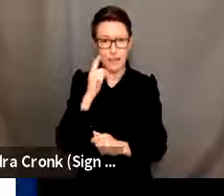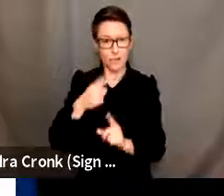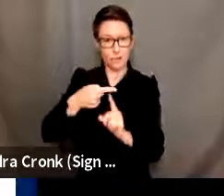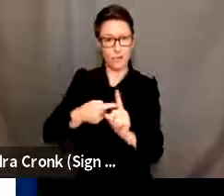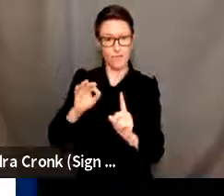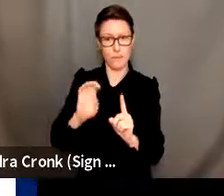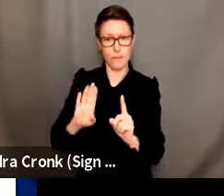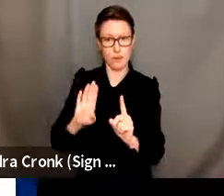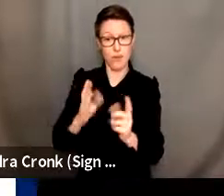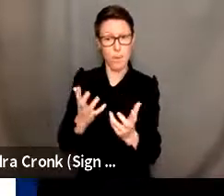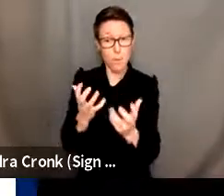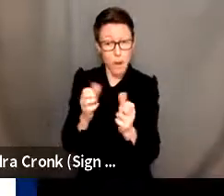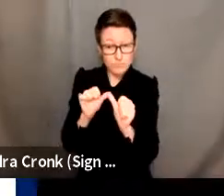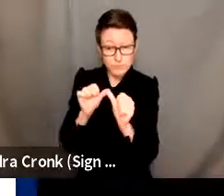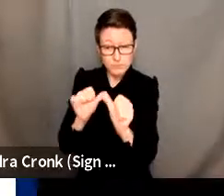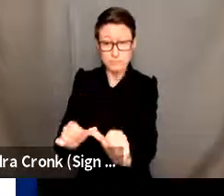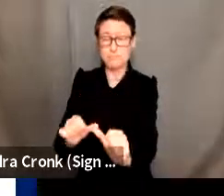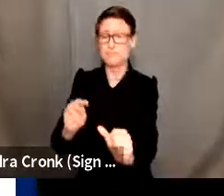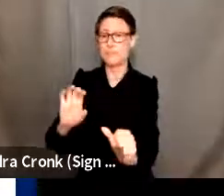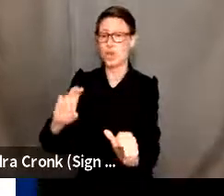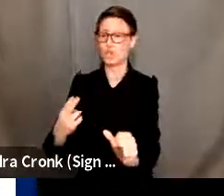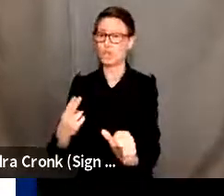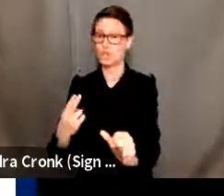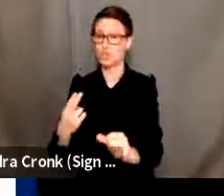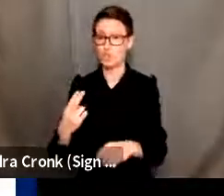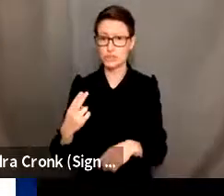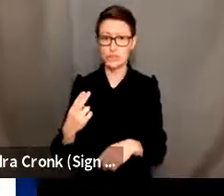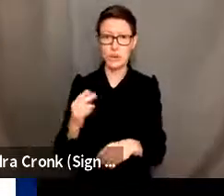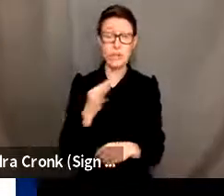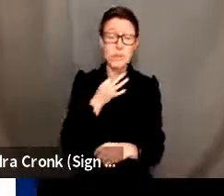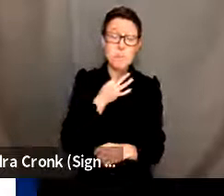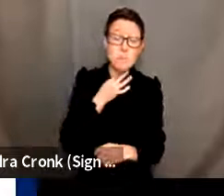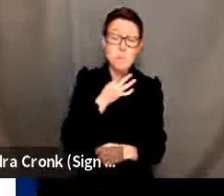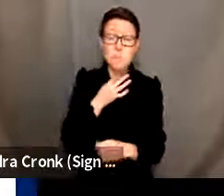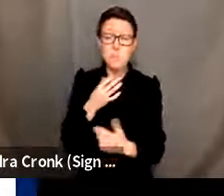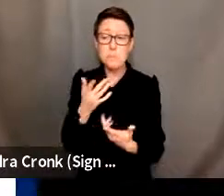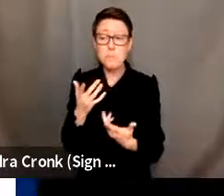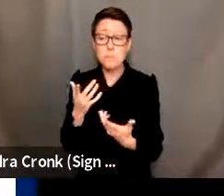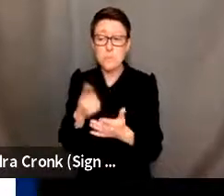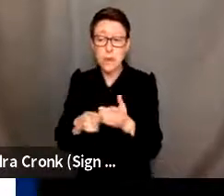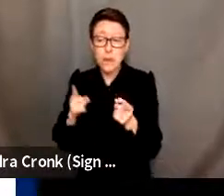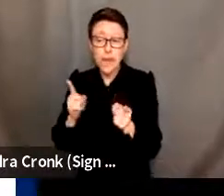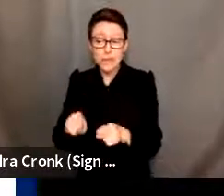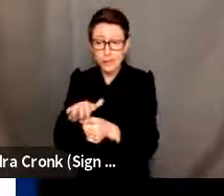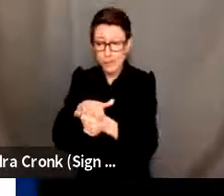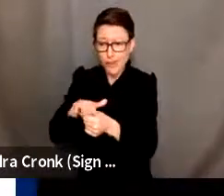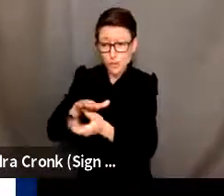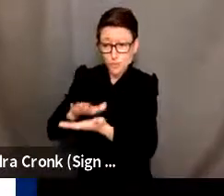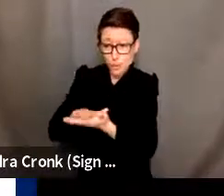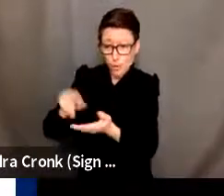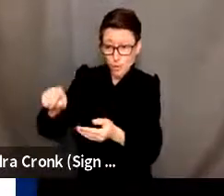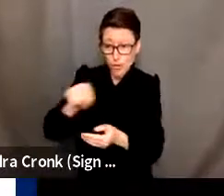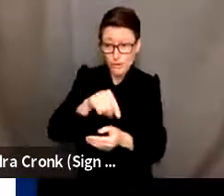into March. So if you're just looking to find out what's going on around the school sites in Fresno Unified, this would be a